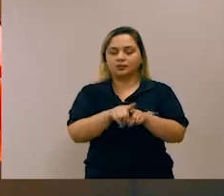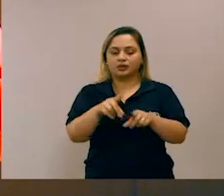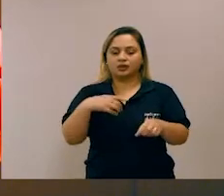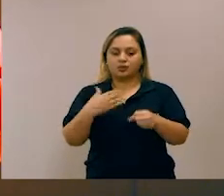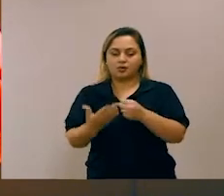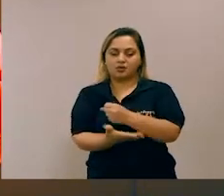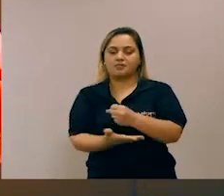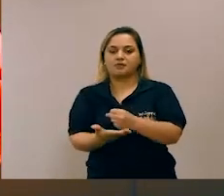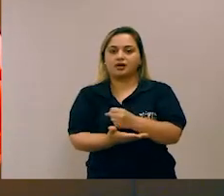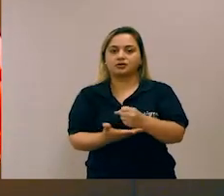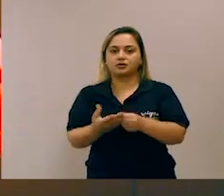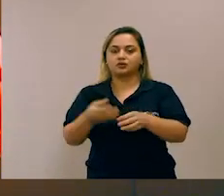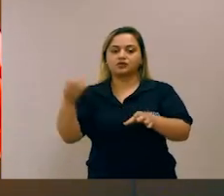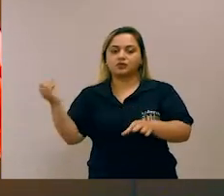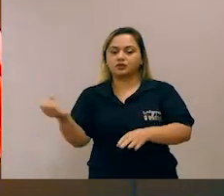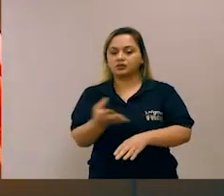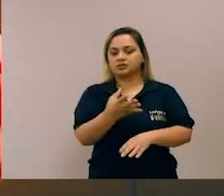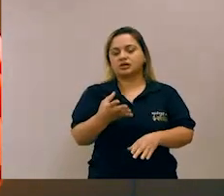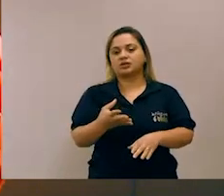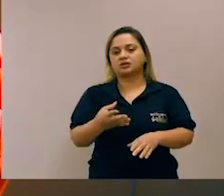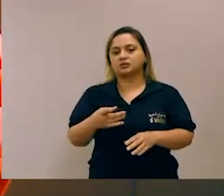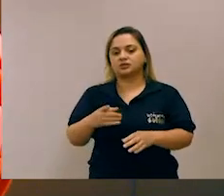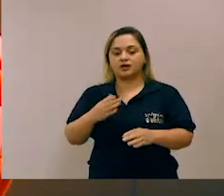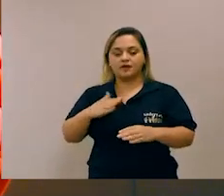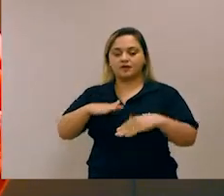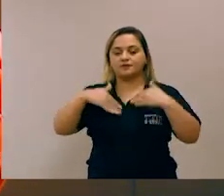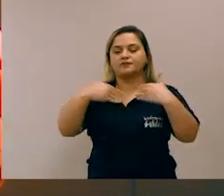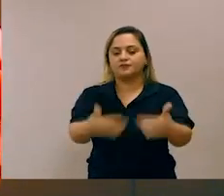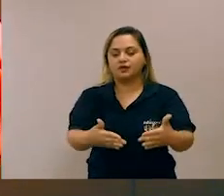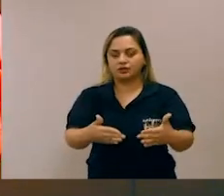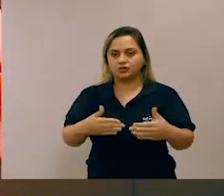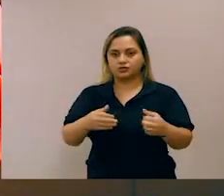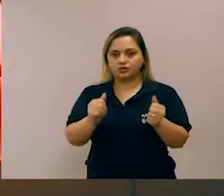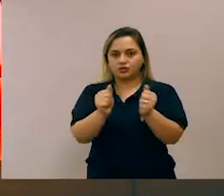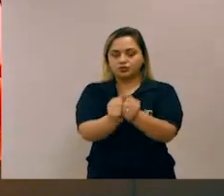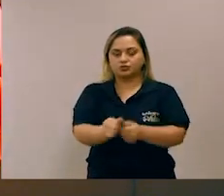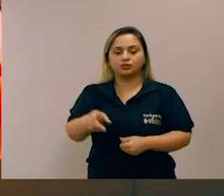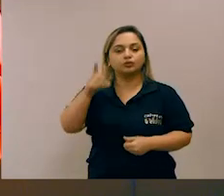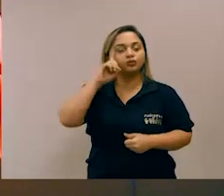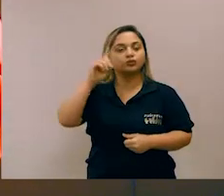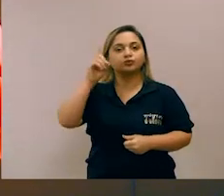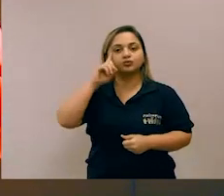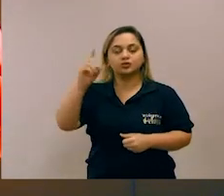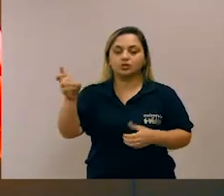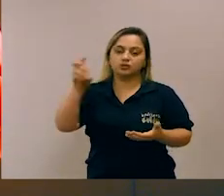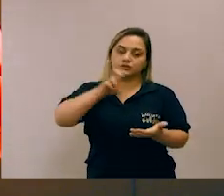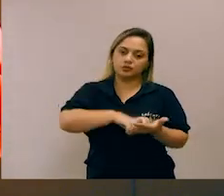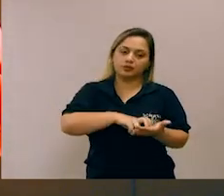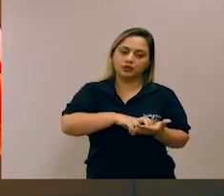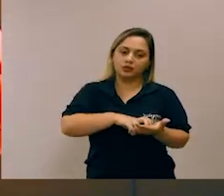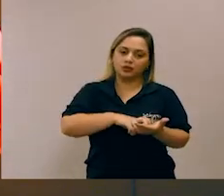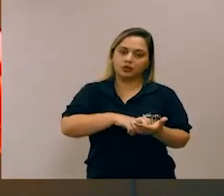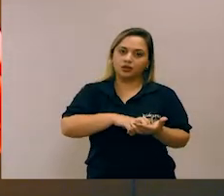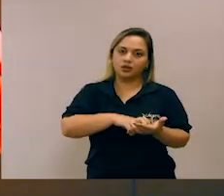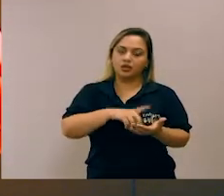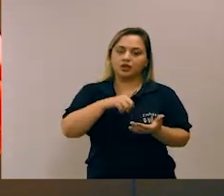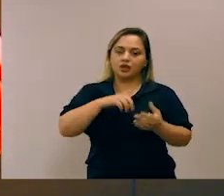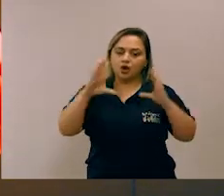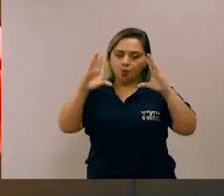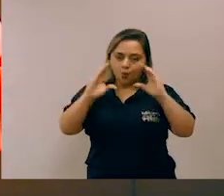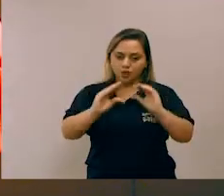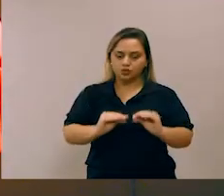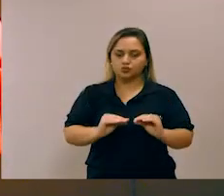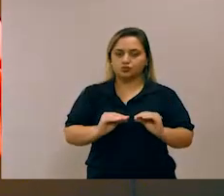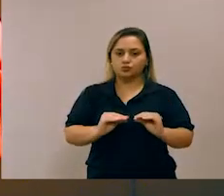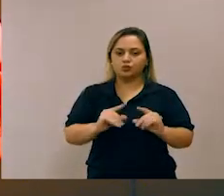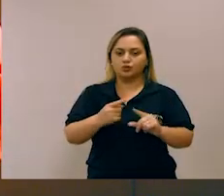the operations. And we have the operational base. And daily, every morning, we have a